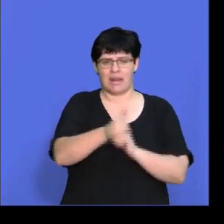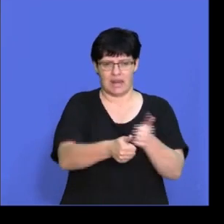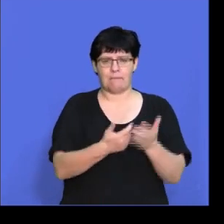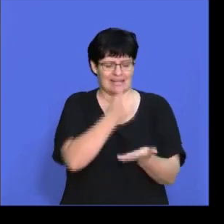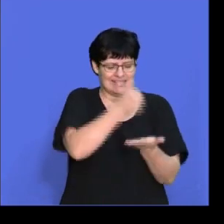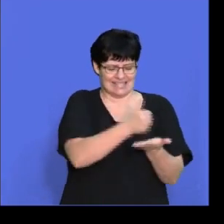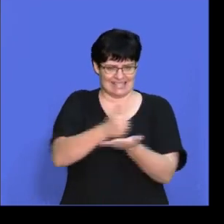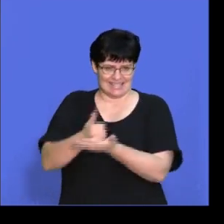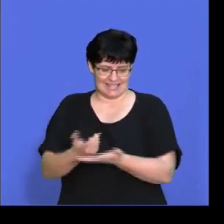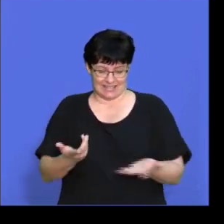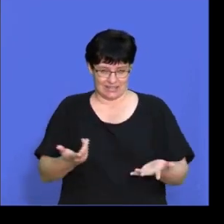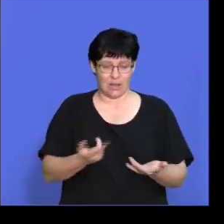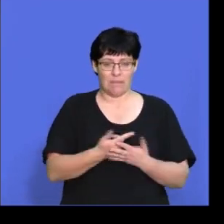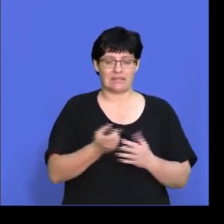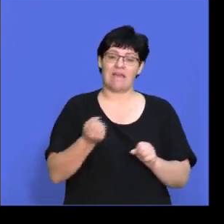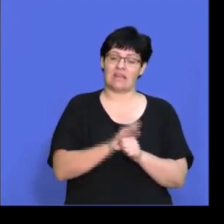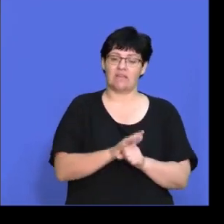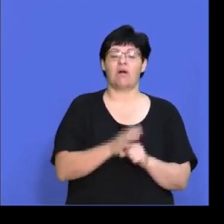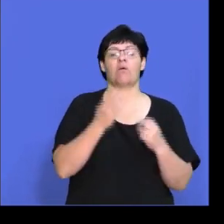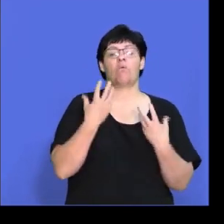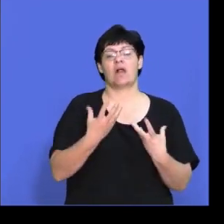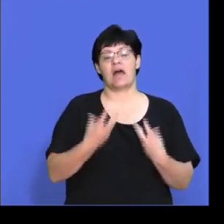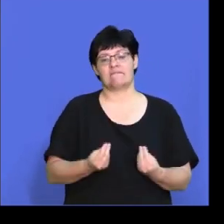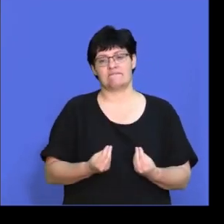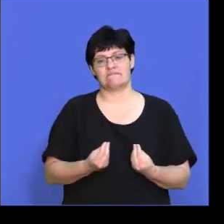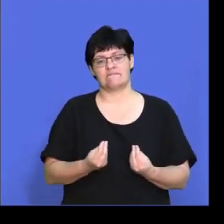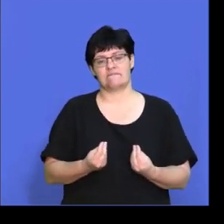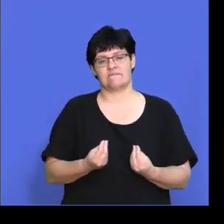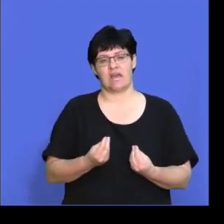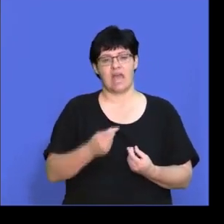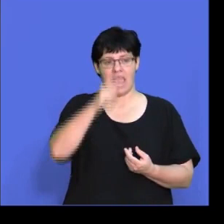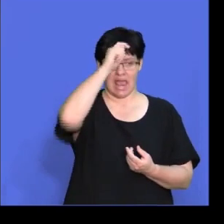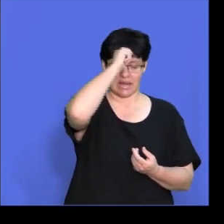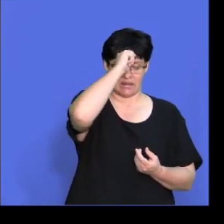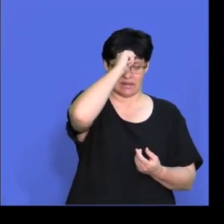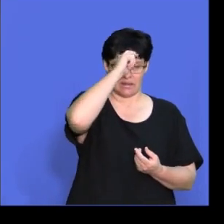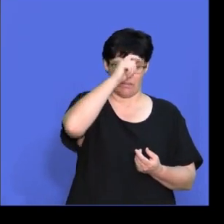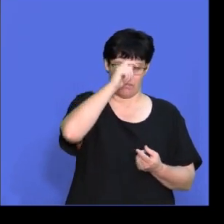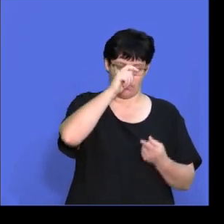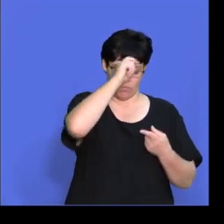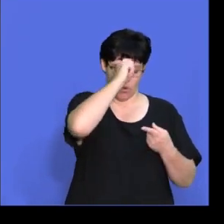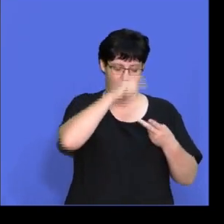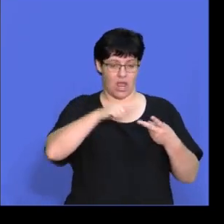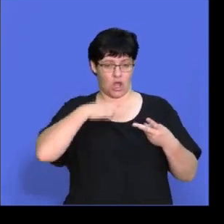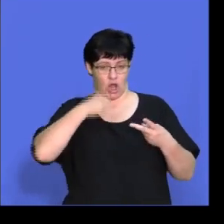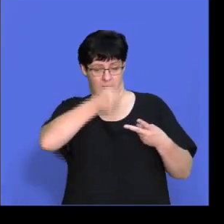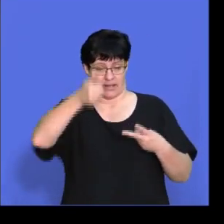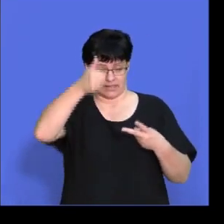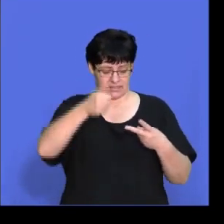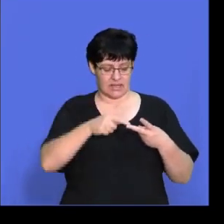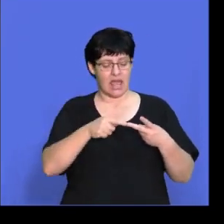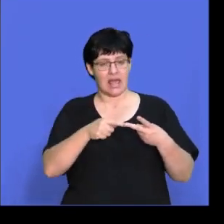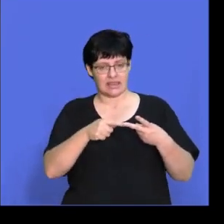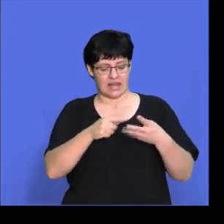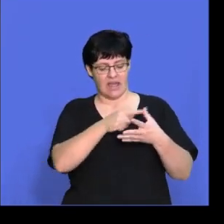photos are happening in a row, but it probably means that as well. But effectively, there's going to be, so a head boy, a head girl, and then